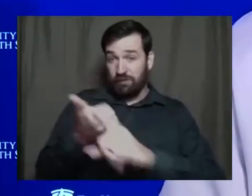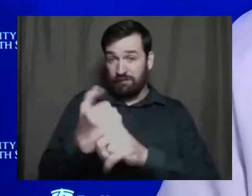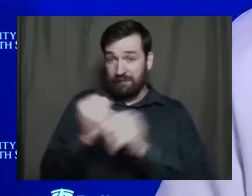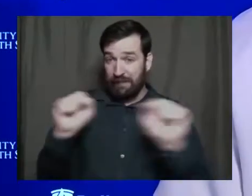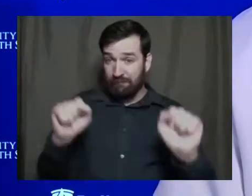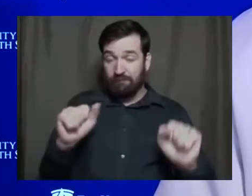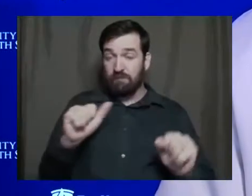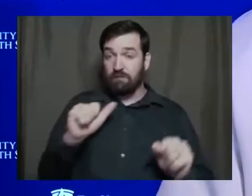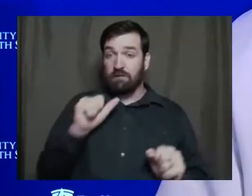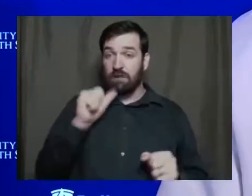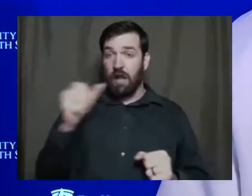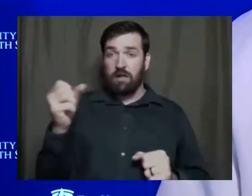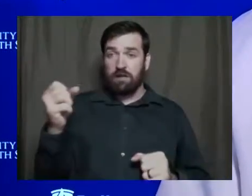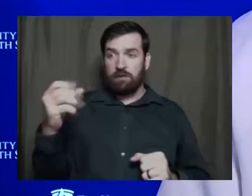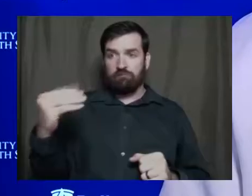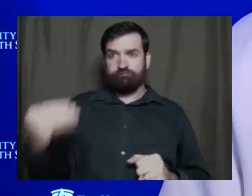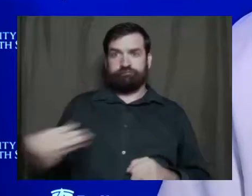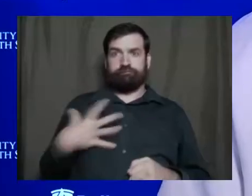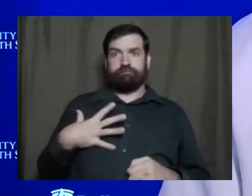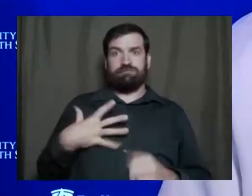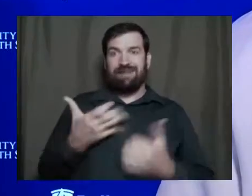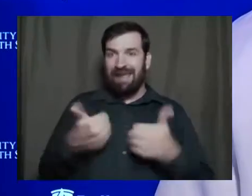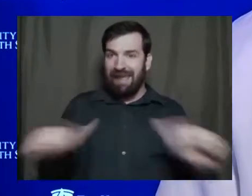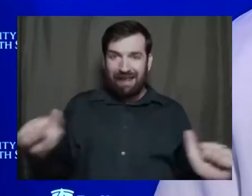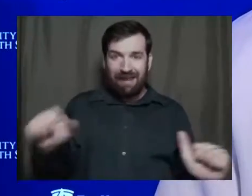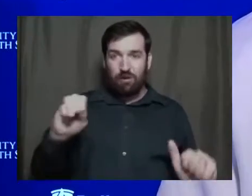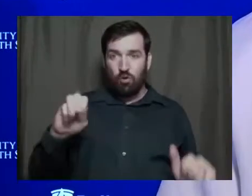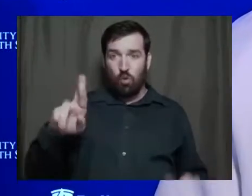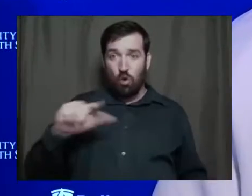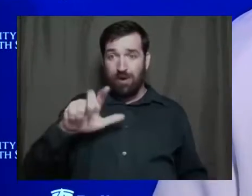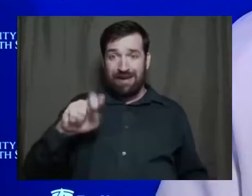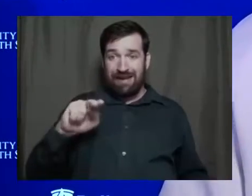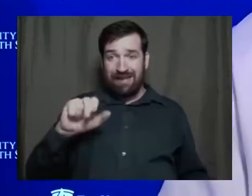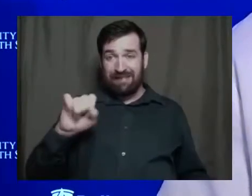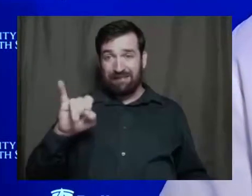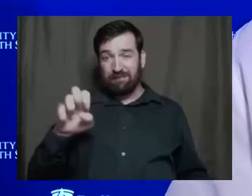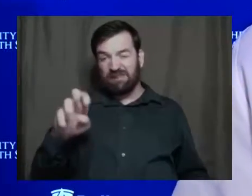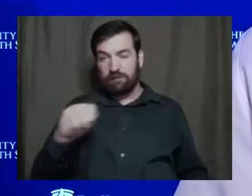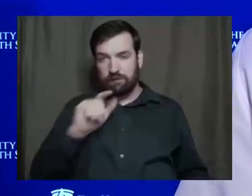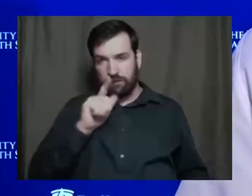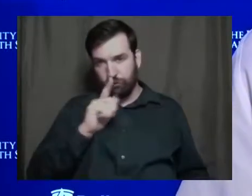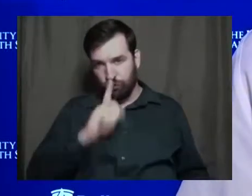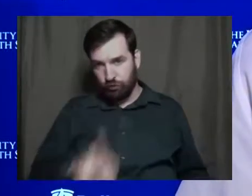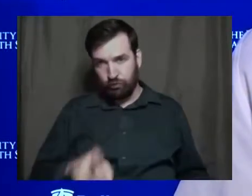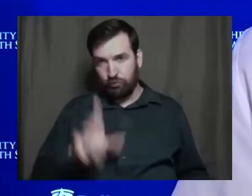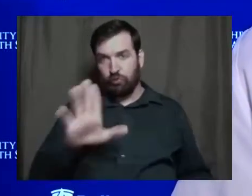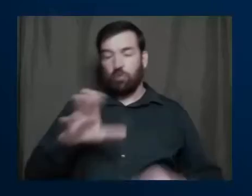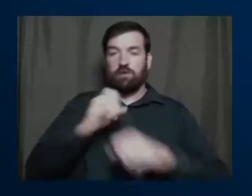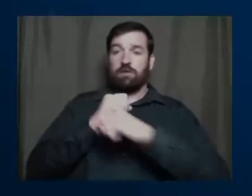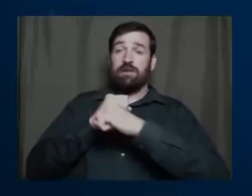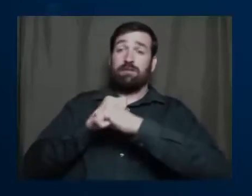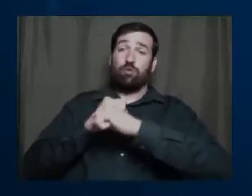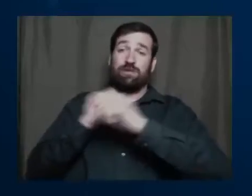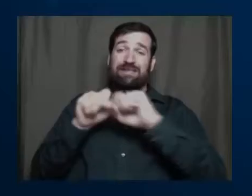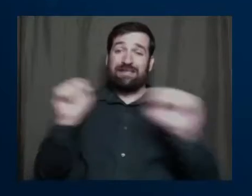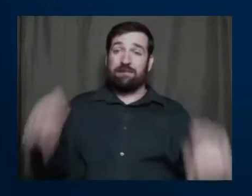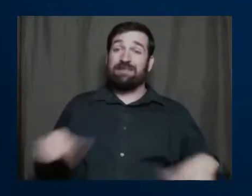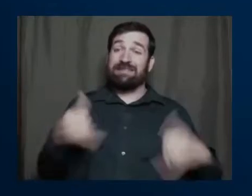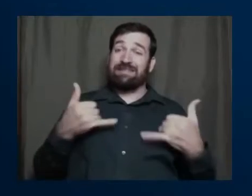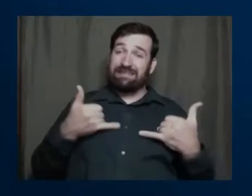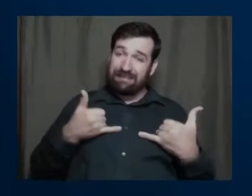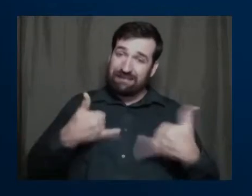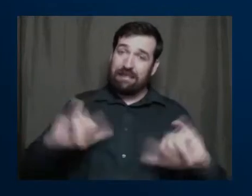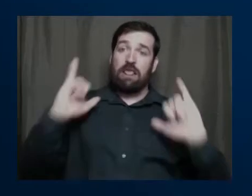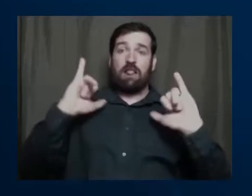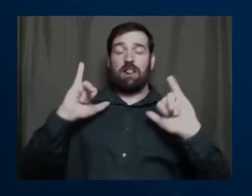foreign organisms. That's actually not true. Your immune system has continued to work even through the height of the masking use. And this